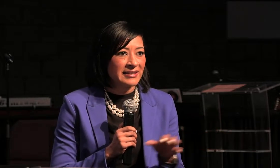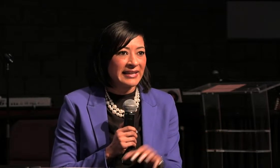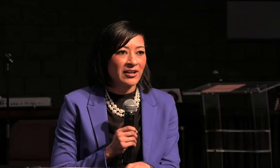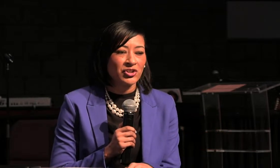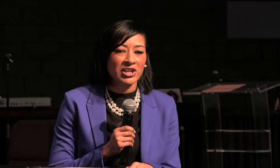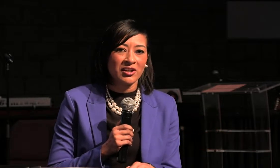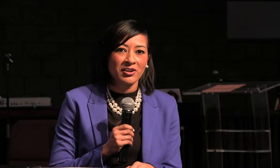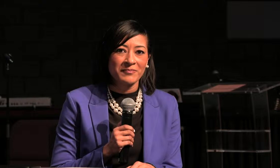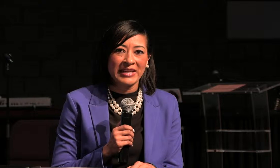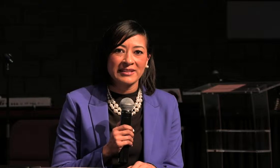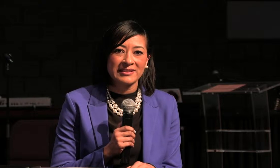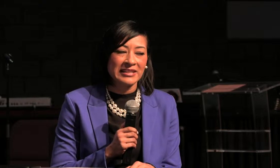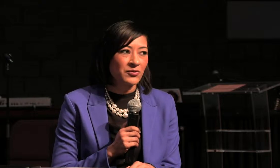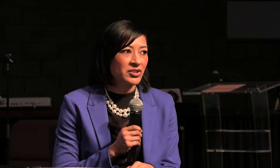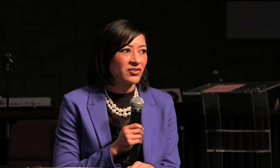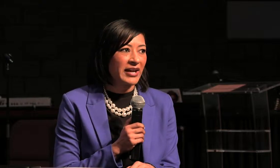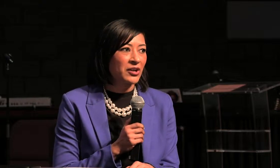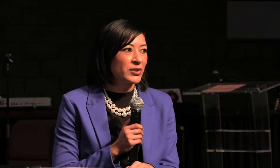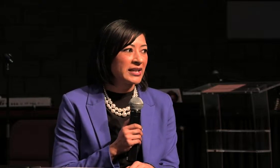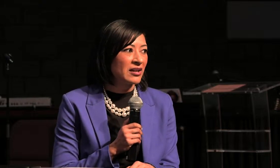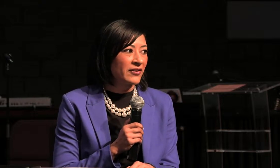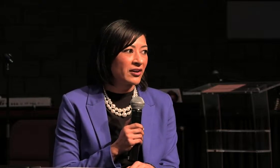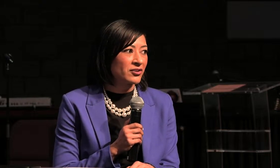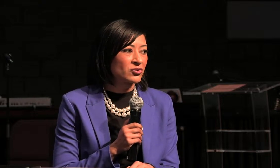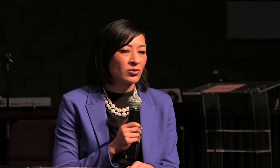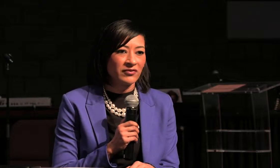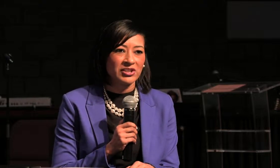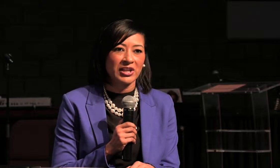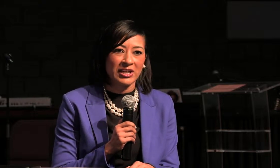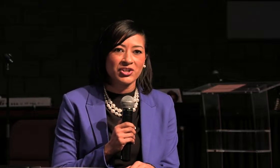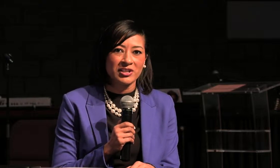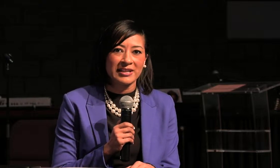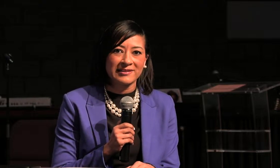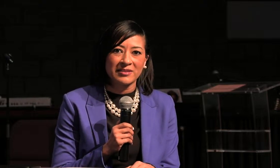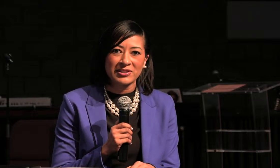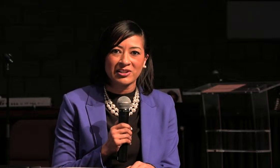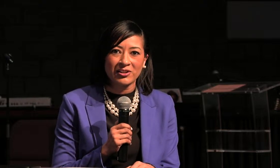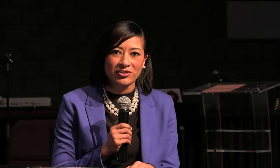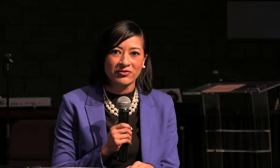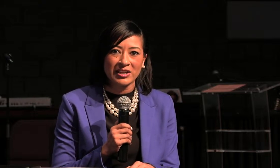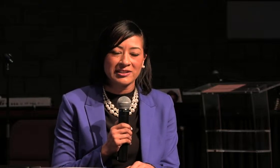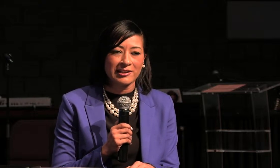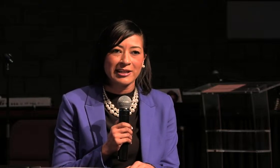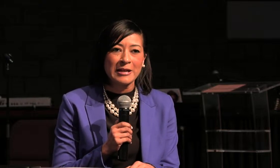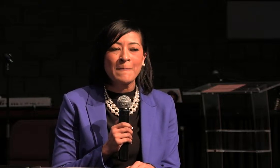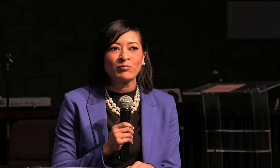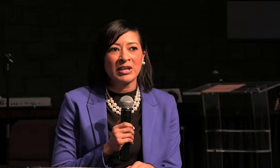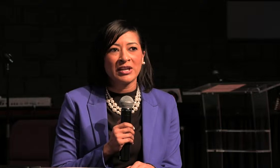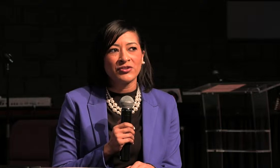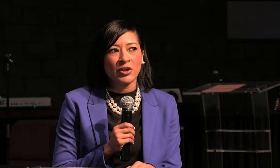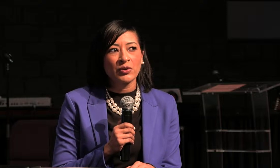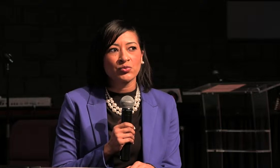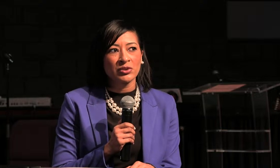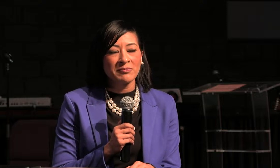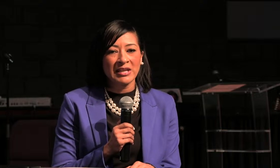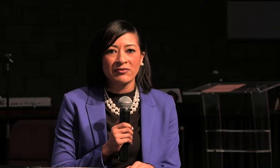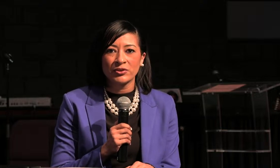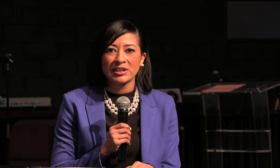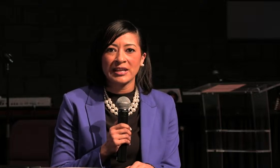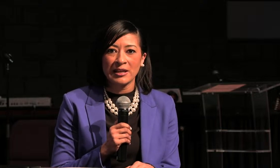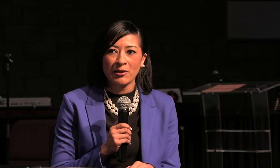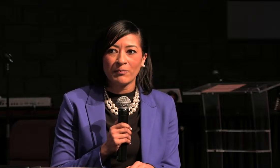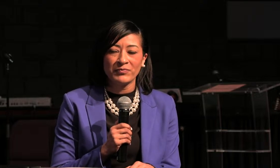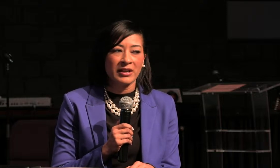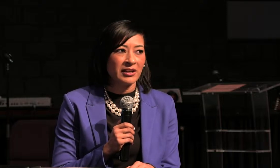is the endowed chair and distinguished faculty of our School of Education at Simmons College of Kentucky. And so it was really meaningful